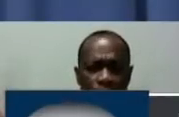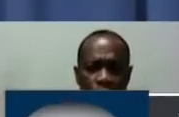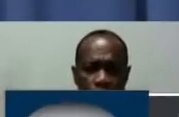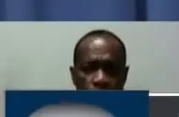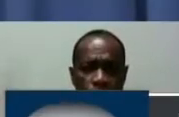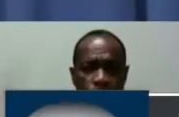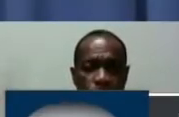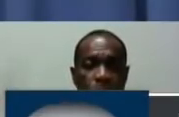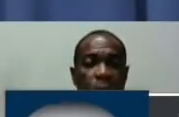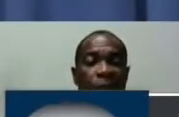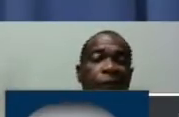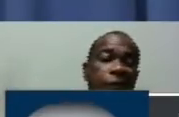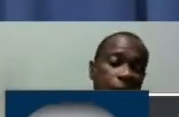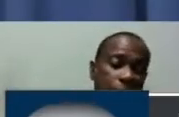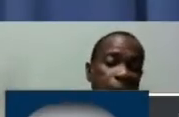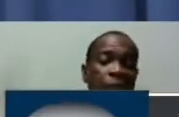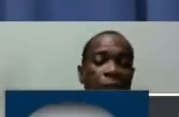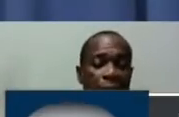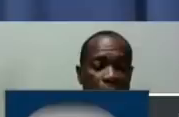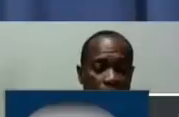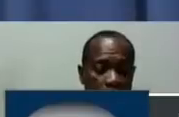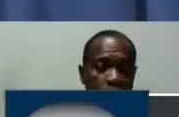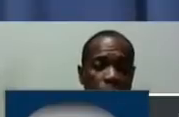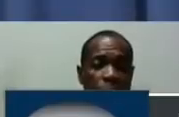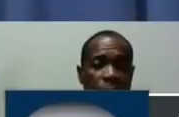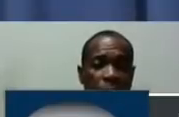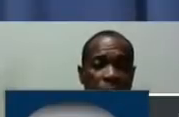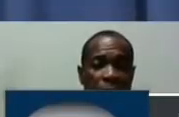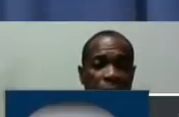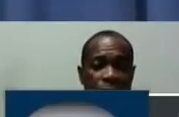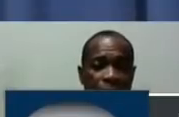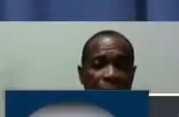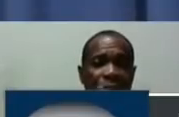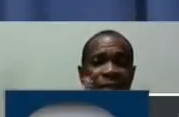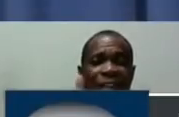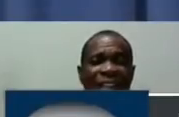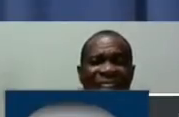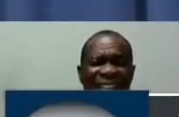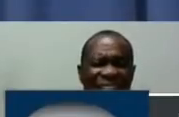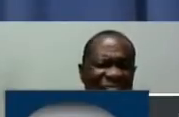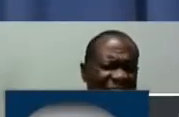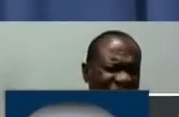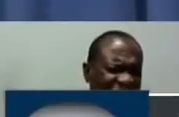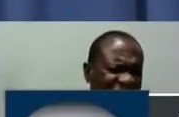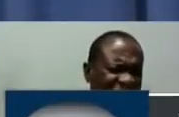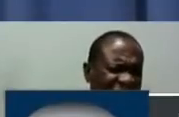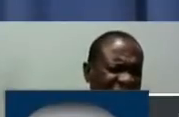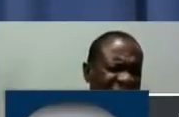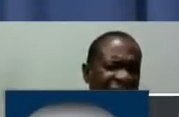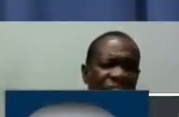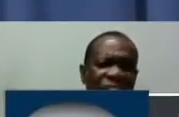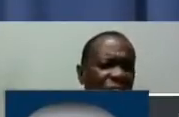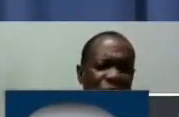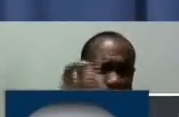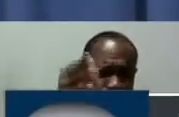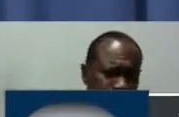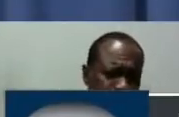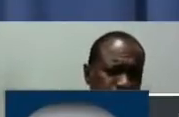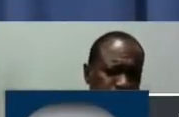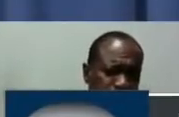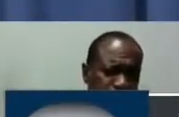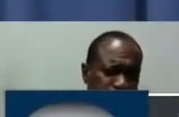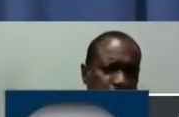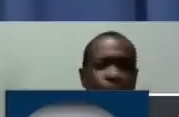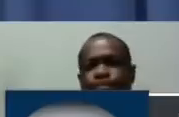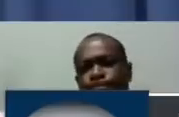little bit sketchy at this point in time, so there's no definitive statement. So what is further to the finish